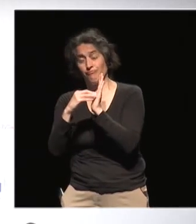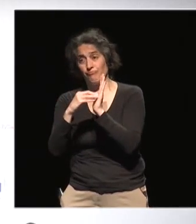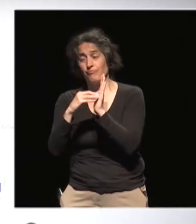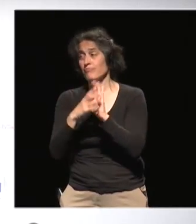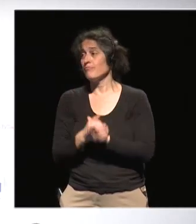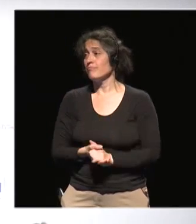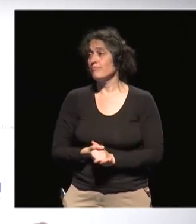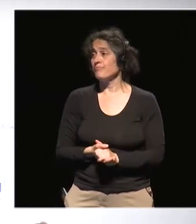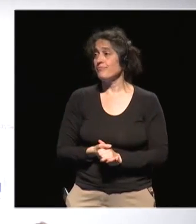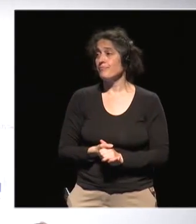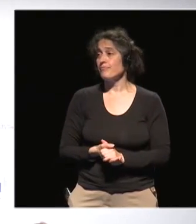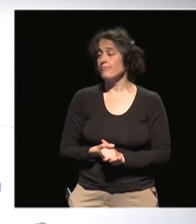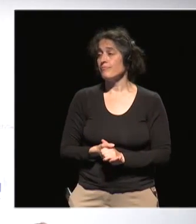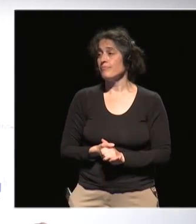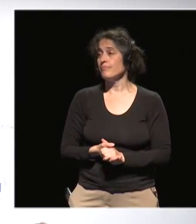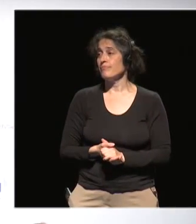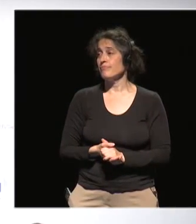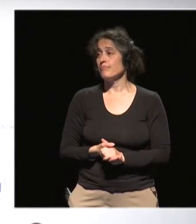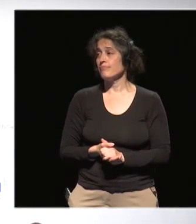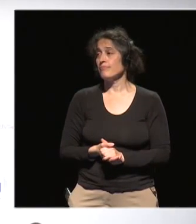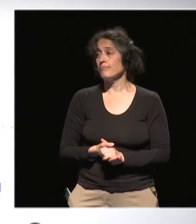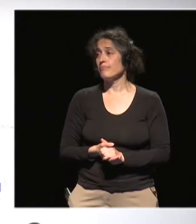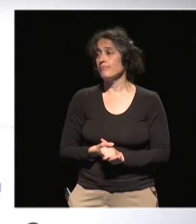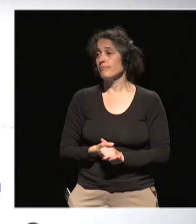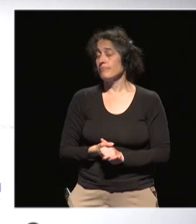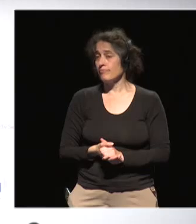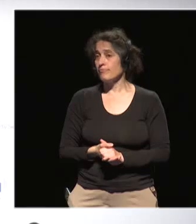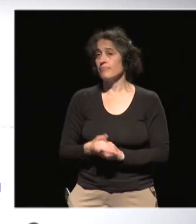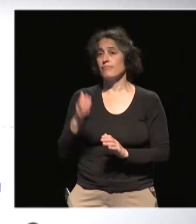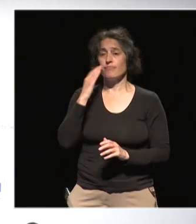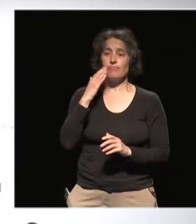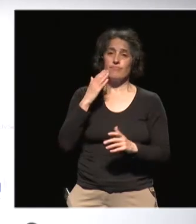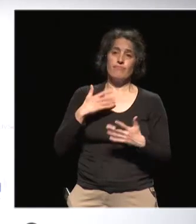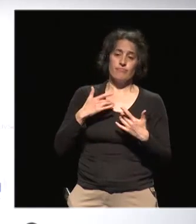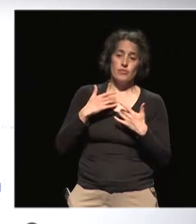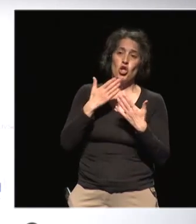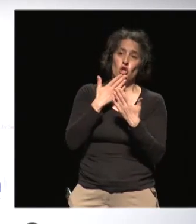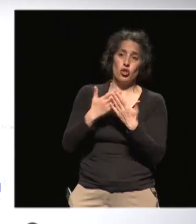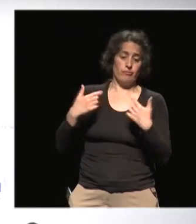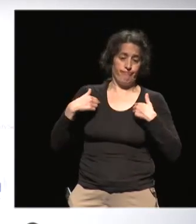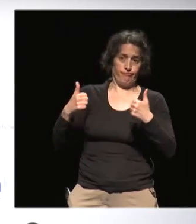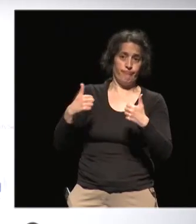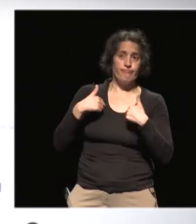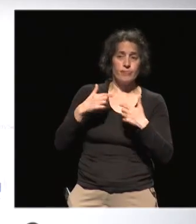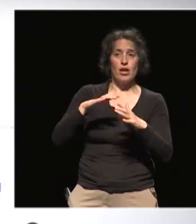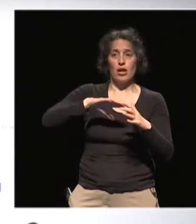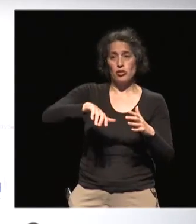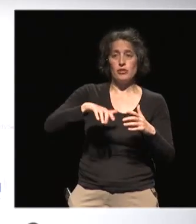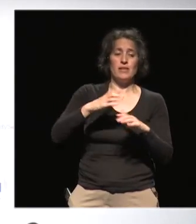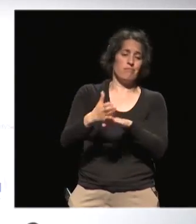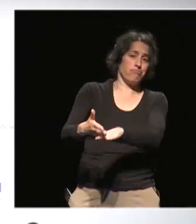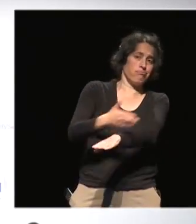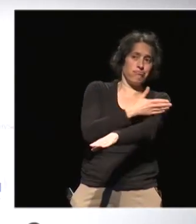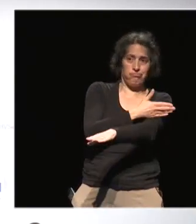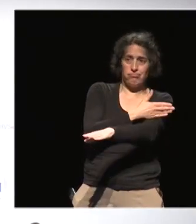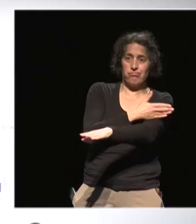are privy to this, perhaps, because we started the INDC preparation process long before, of course, any clear